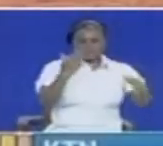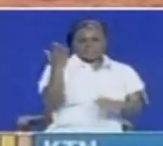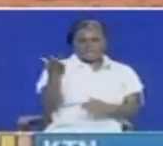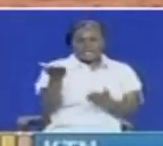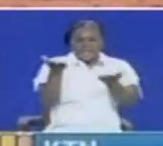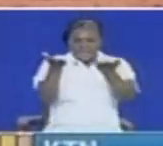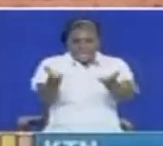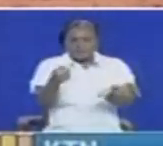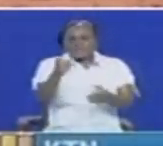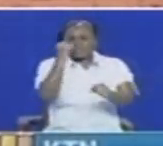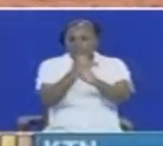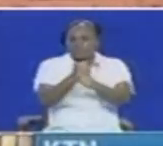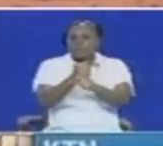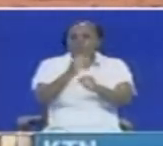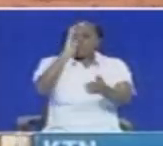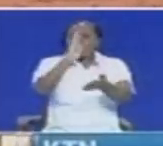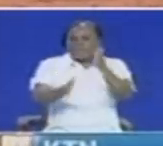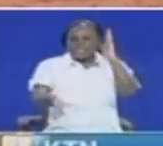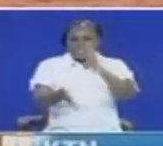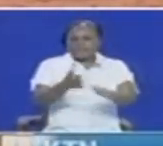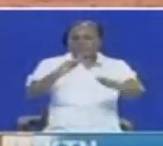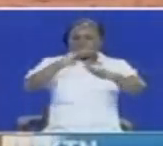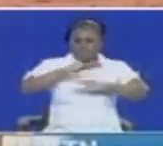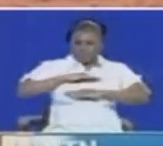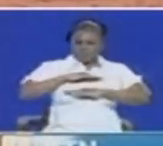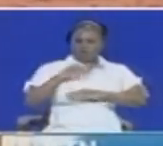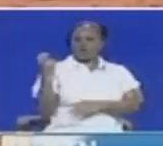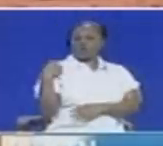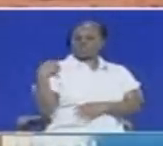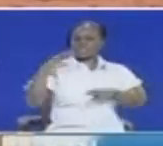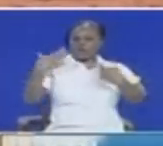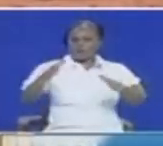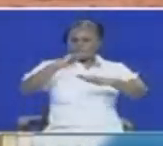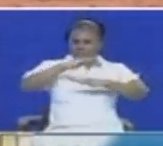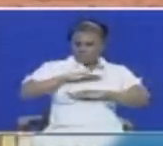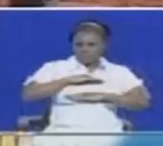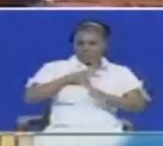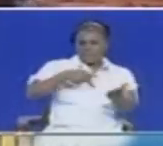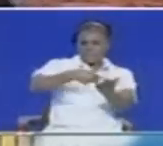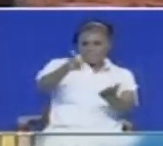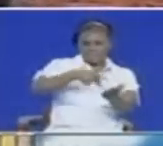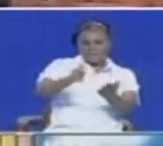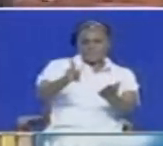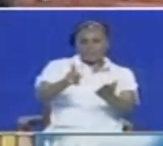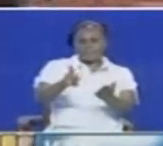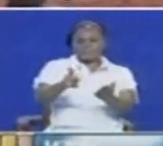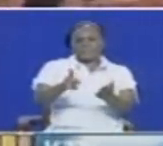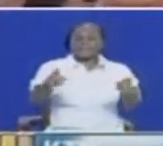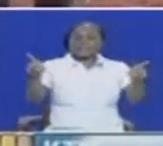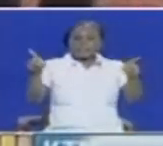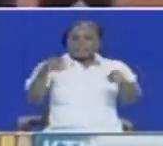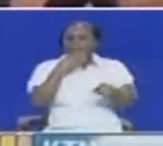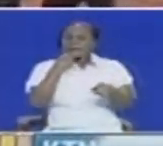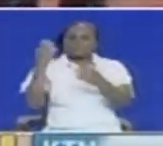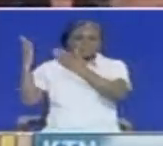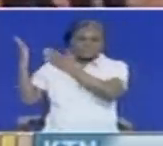they say, was done without sufficient consultation or sufficient compensation. Kadzongu Mau is among